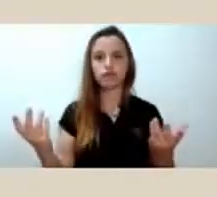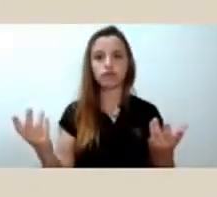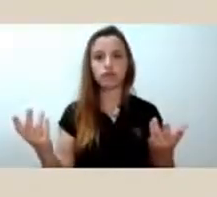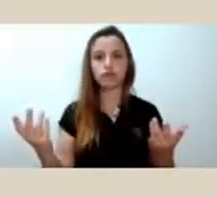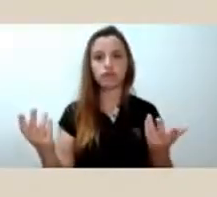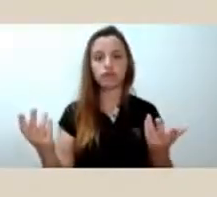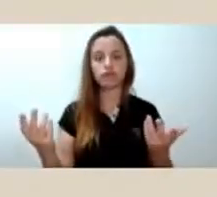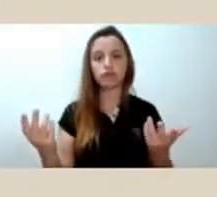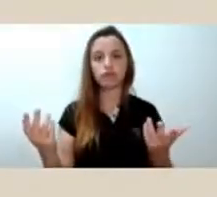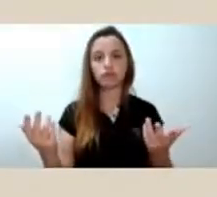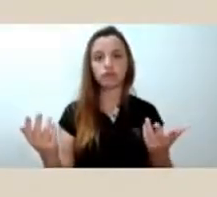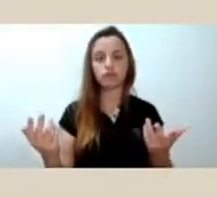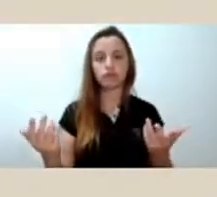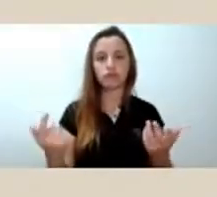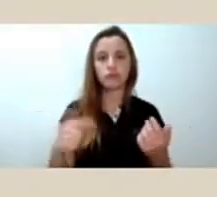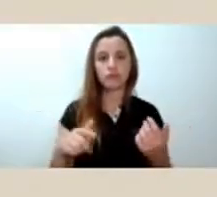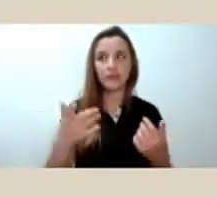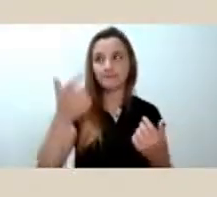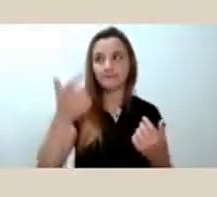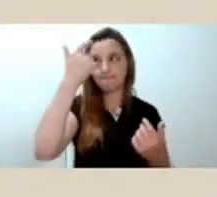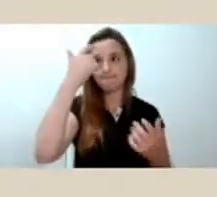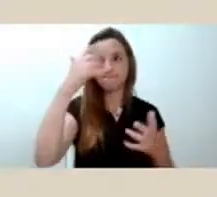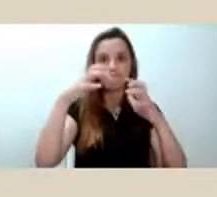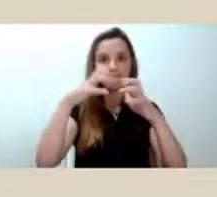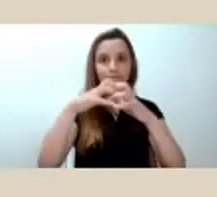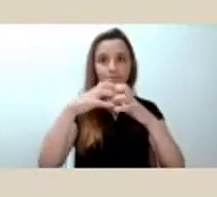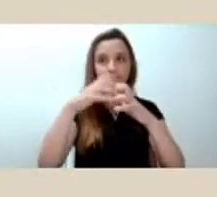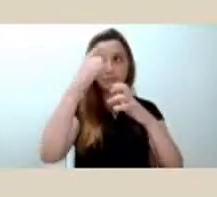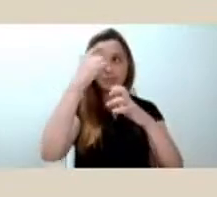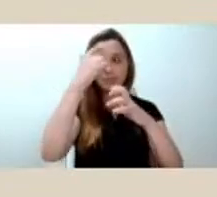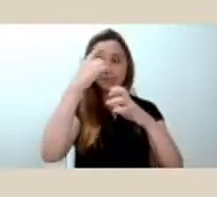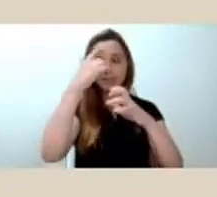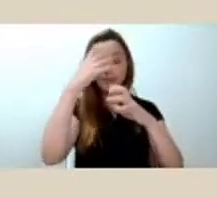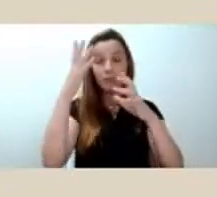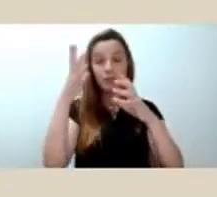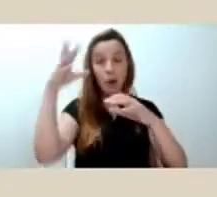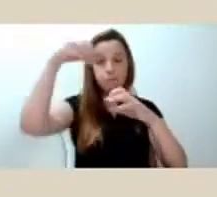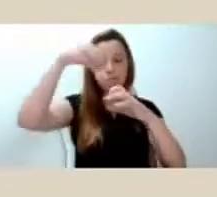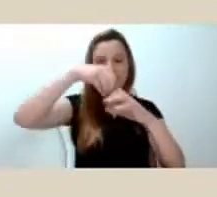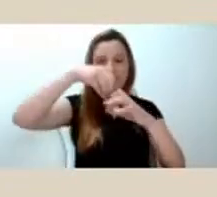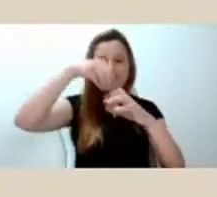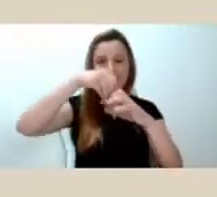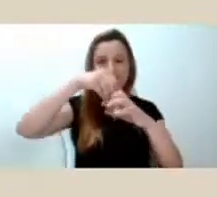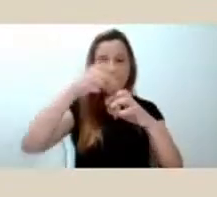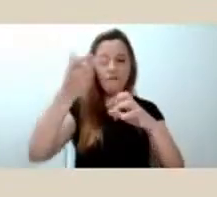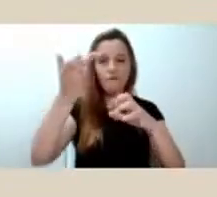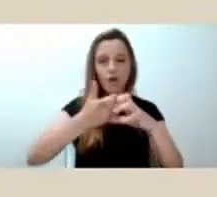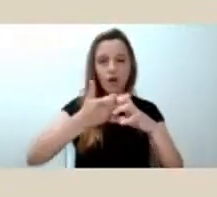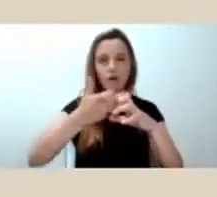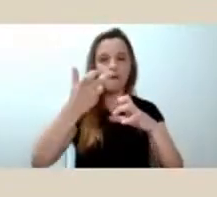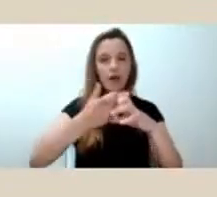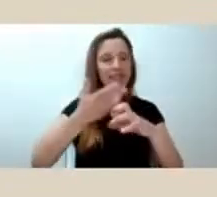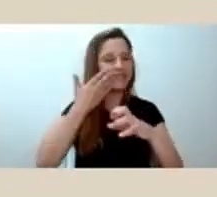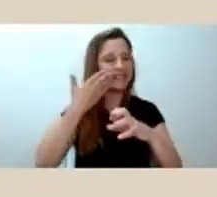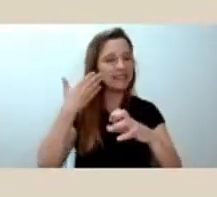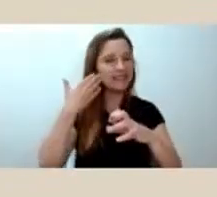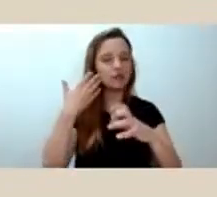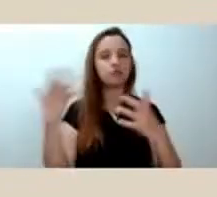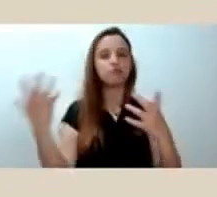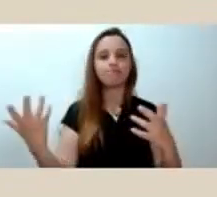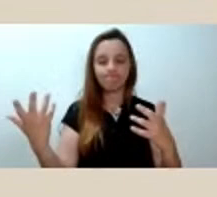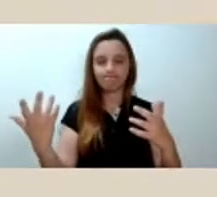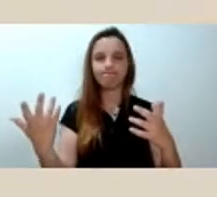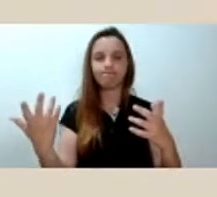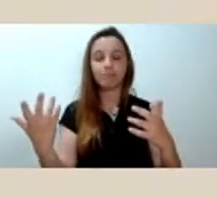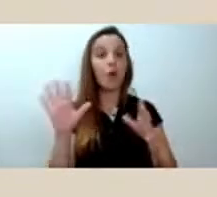into the brain at an early age. So, you know, certainly exposure to individuals from other groups